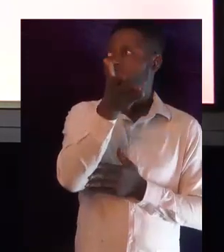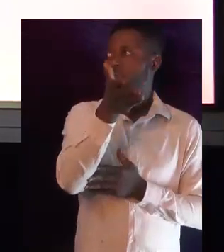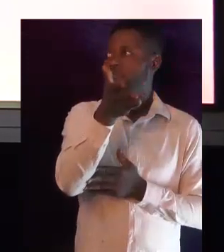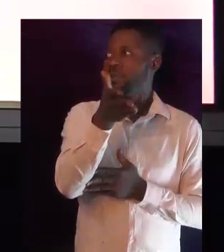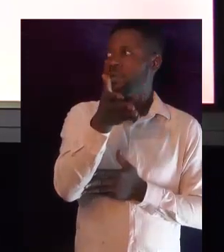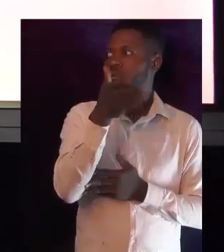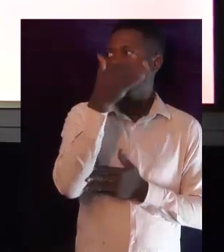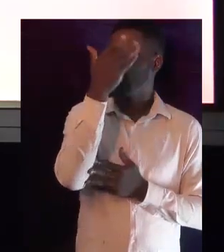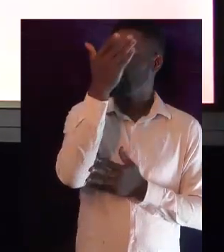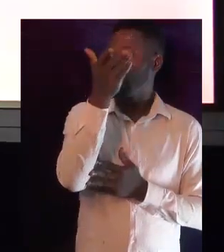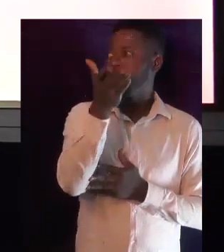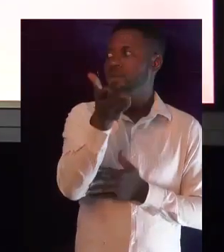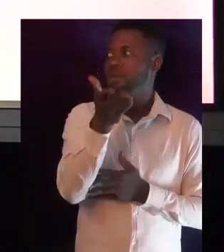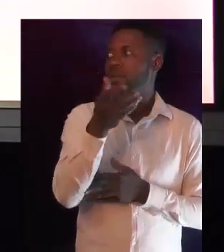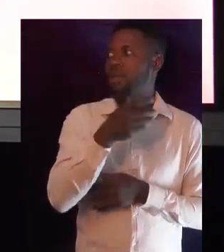There,